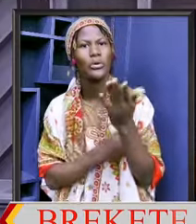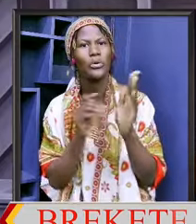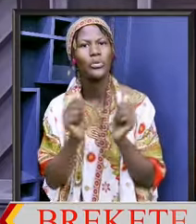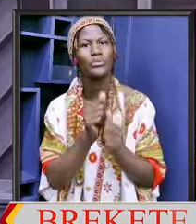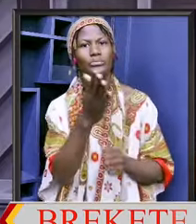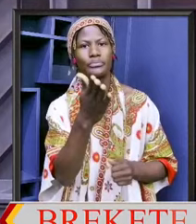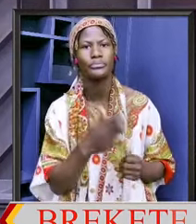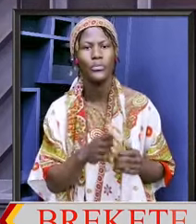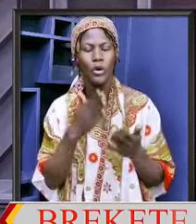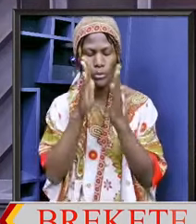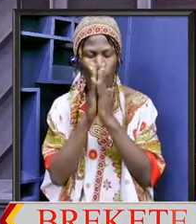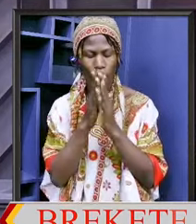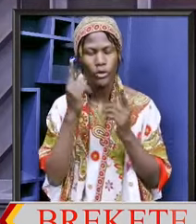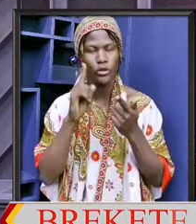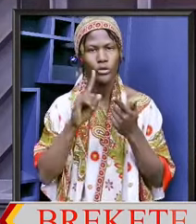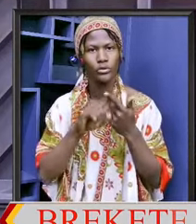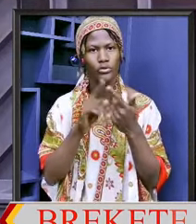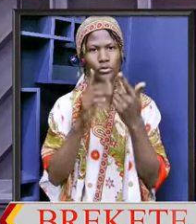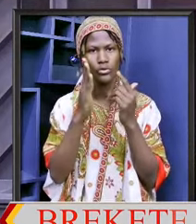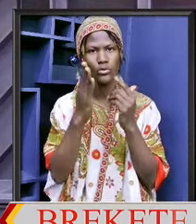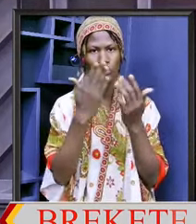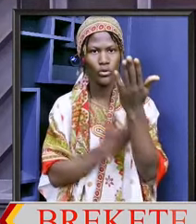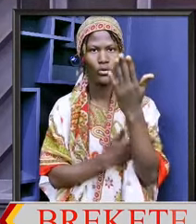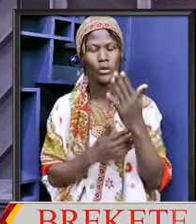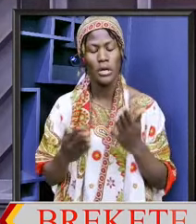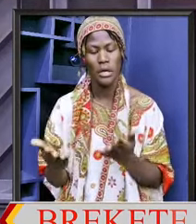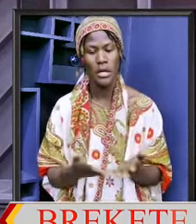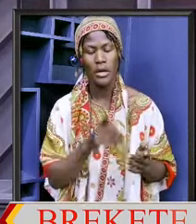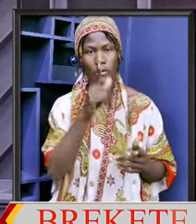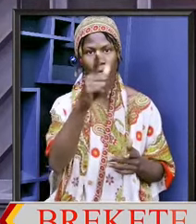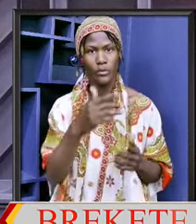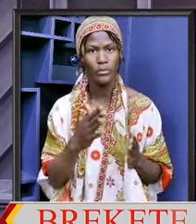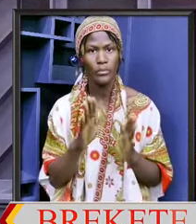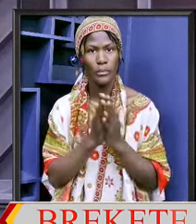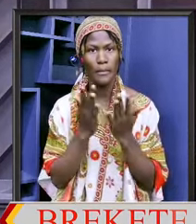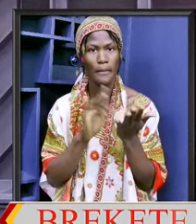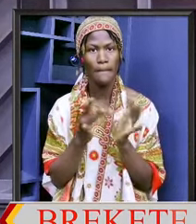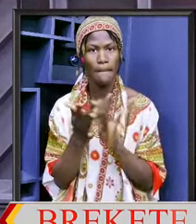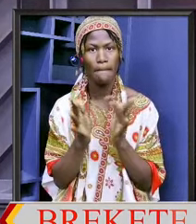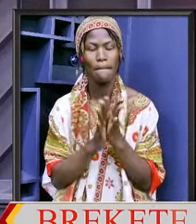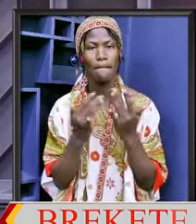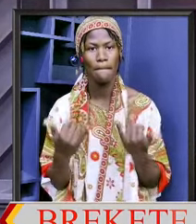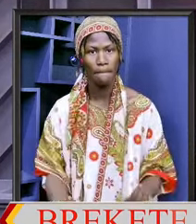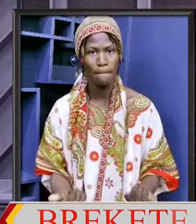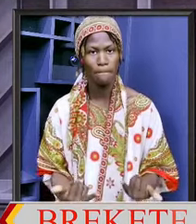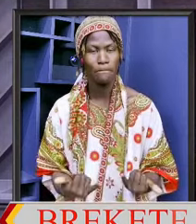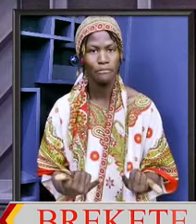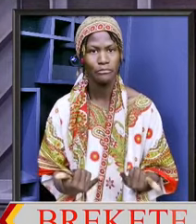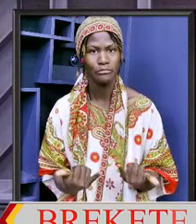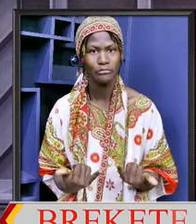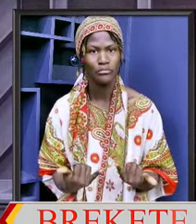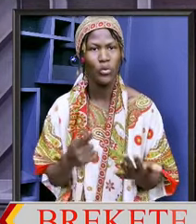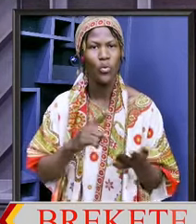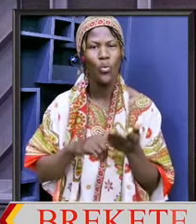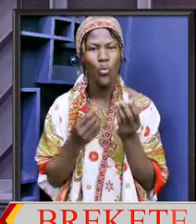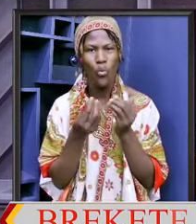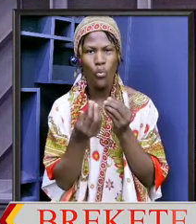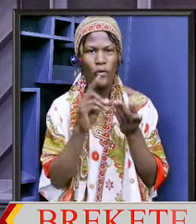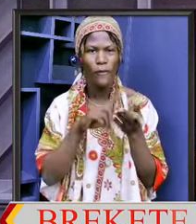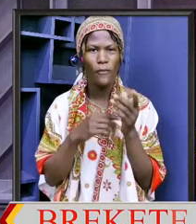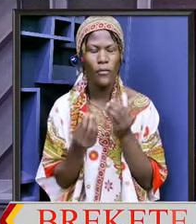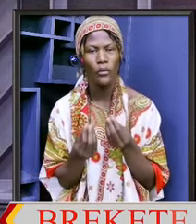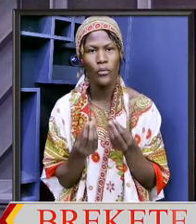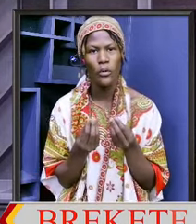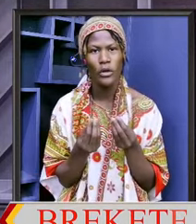your God. Kelechi. Yes, modern president. Carry Bible now, they preach to people. Word for word. Word for word